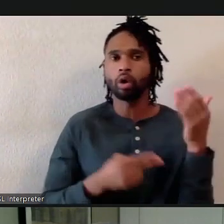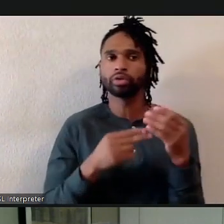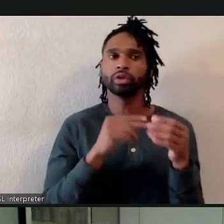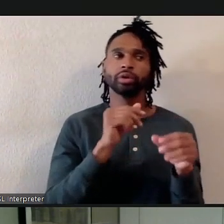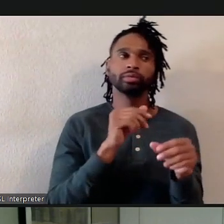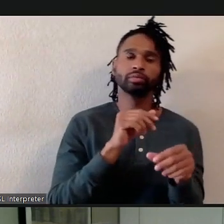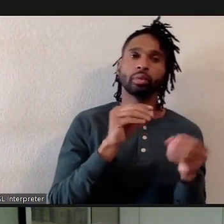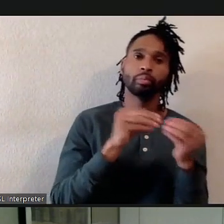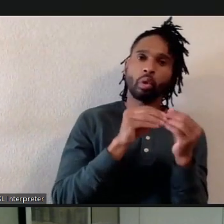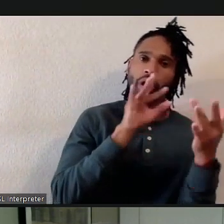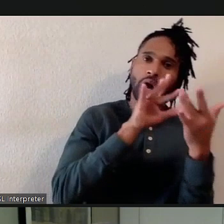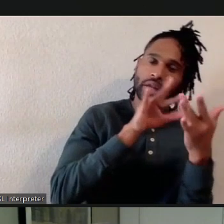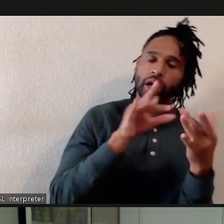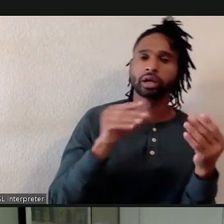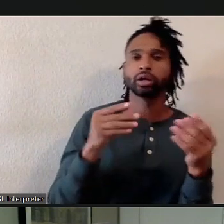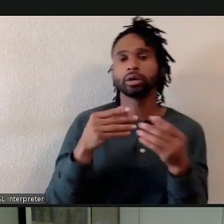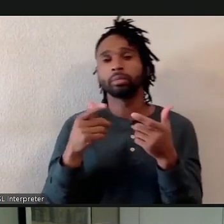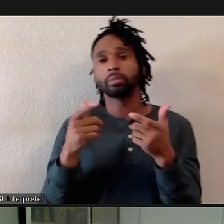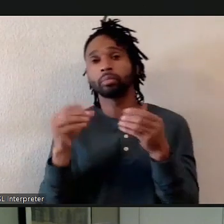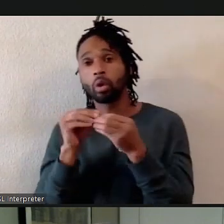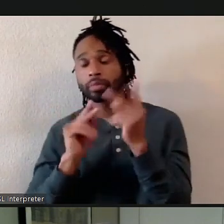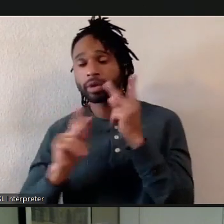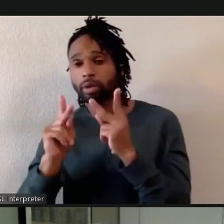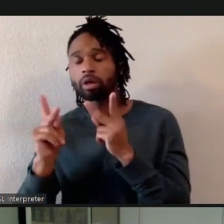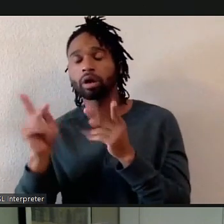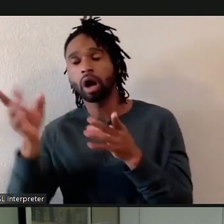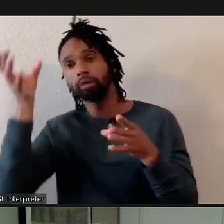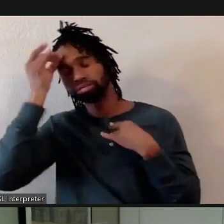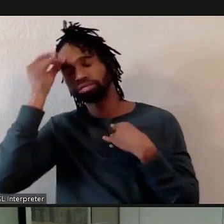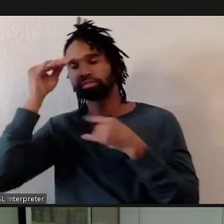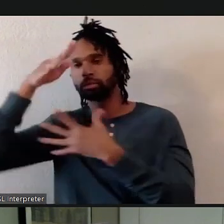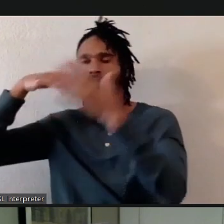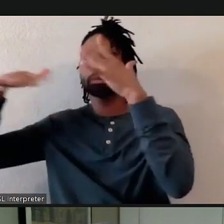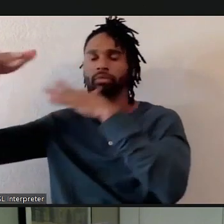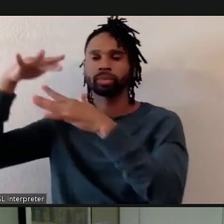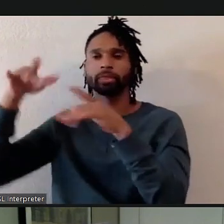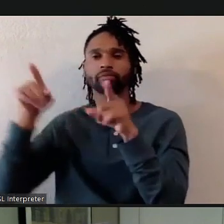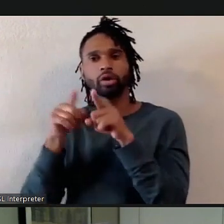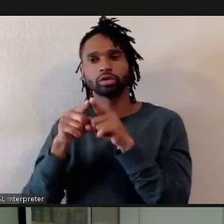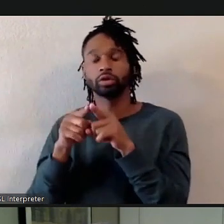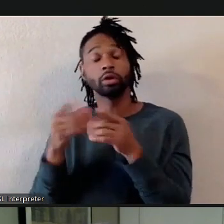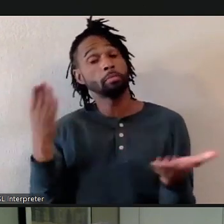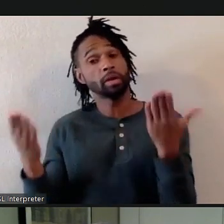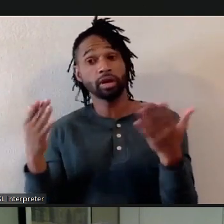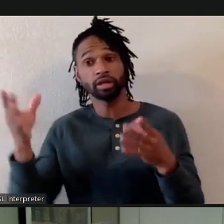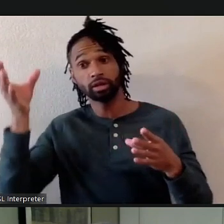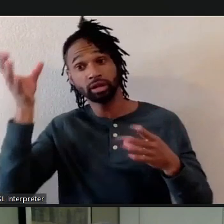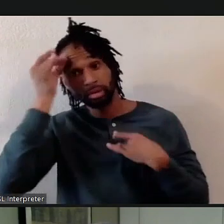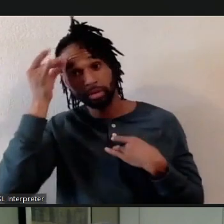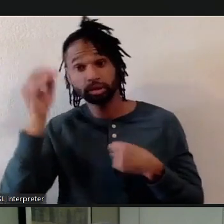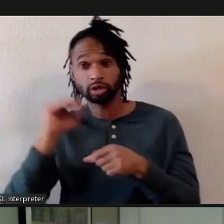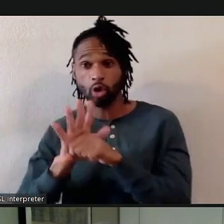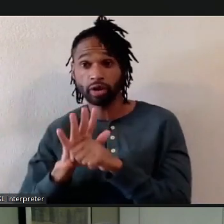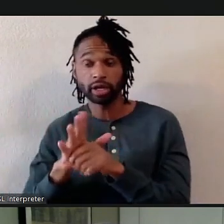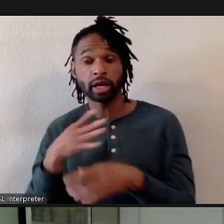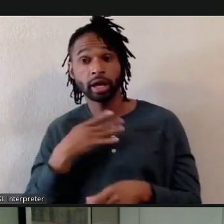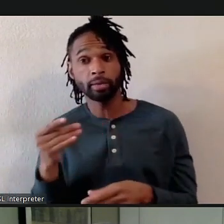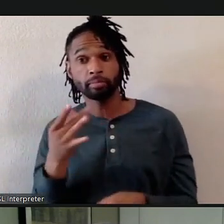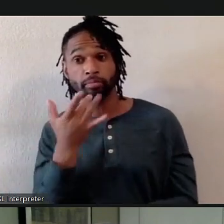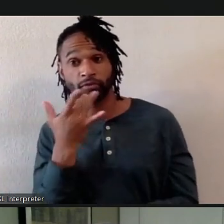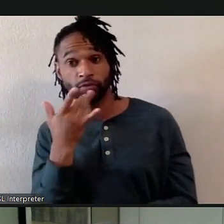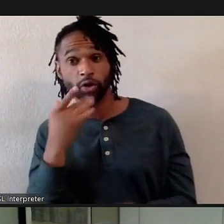contact, perhaps greater concentrations of virus in the air, and perhaps the virus likes cold weather. And that's another possibility, one we don't